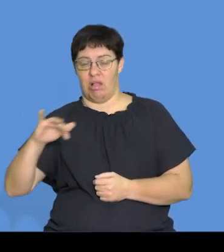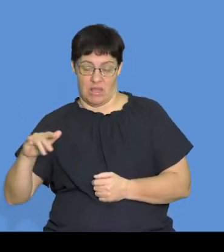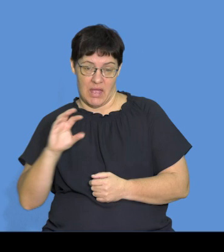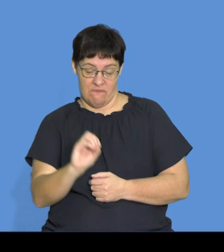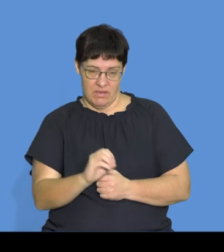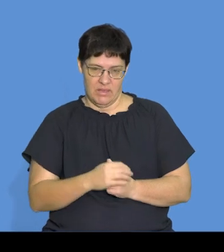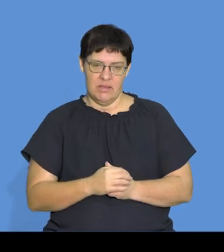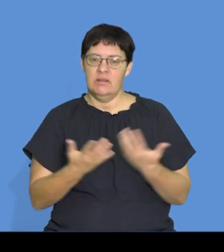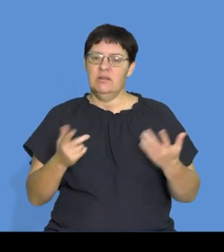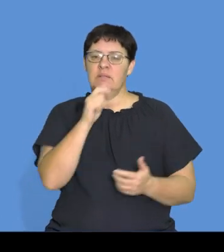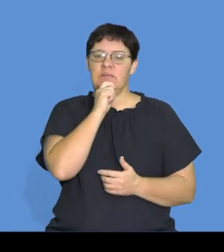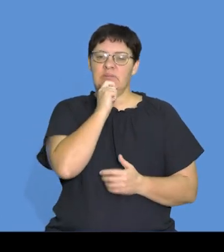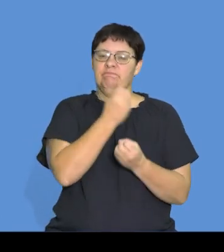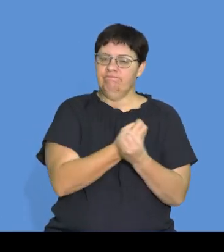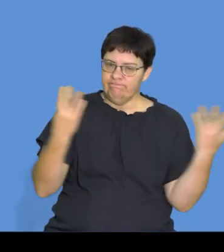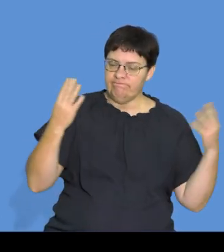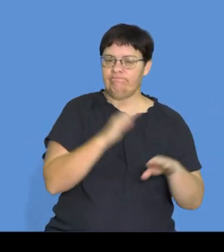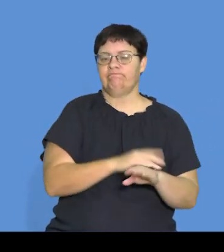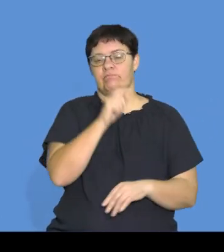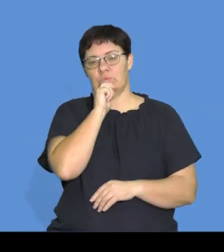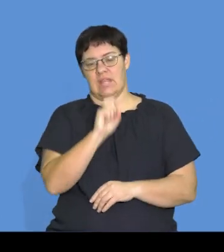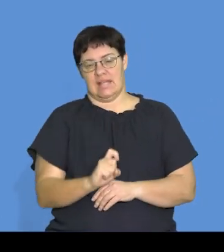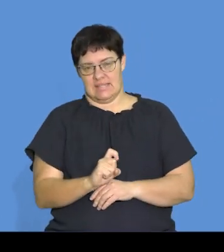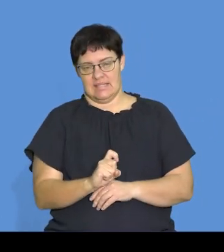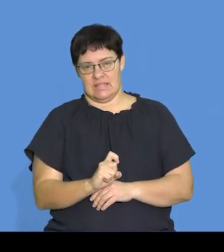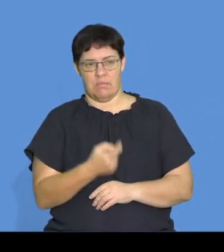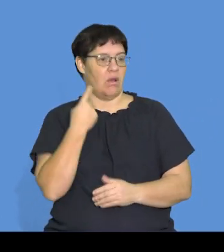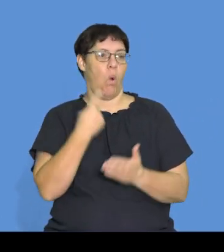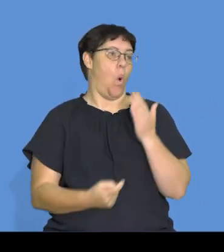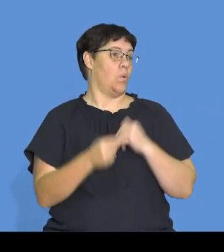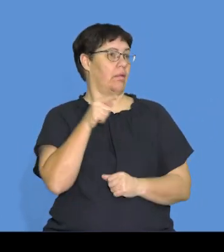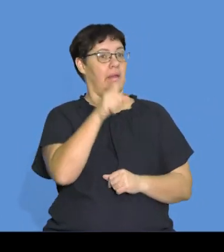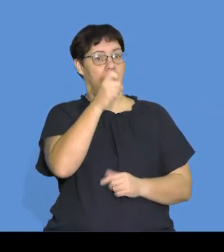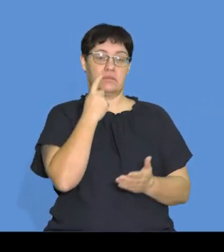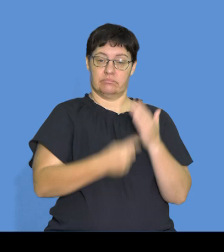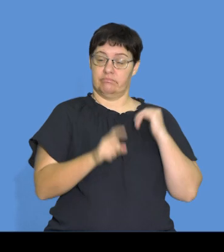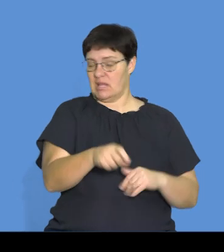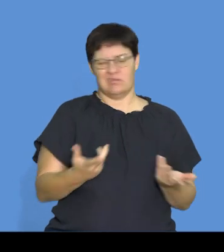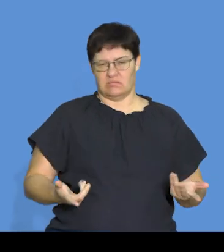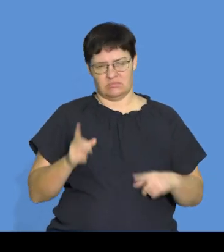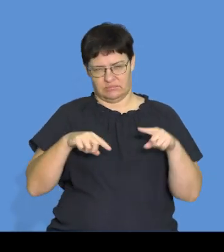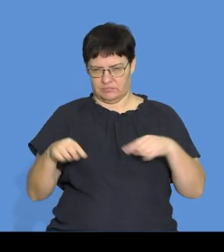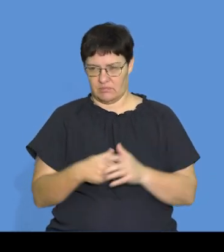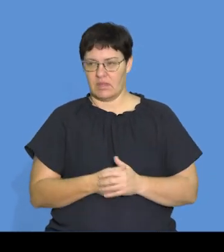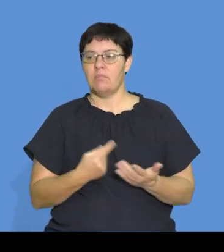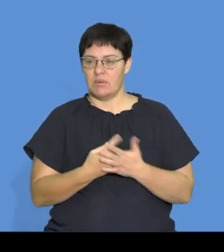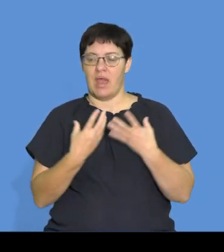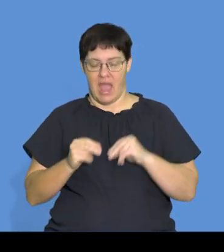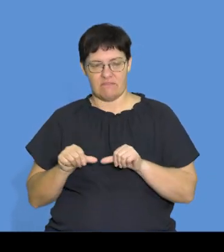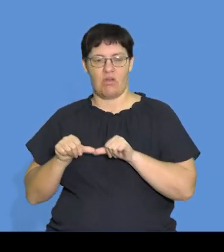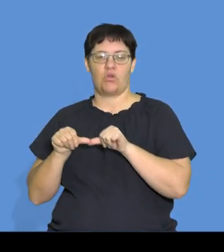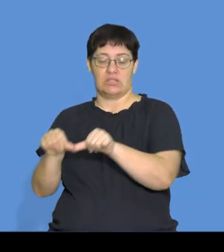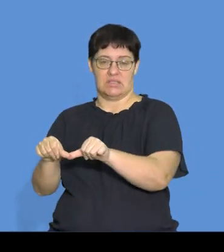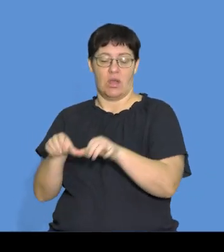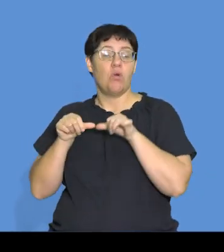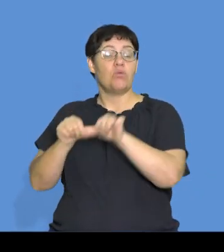use X most of the time in math, but it's not the only one. And then we have what we call a constant. A constant will be